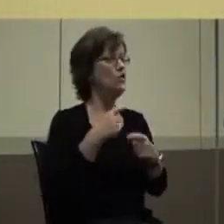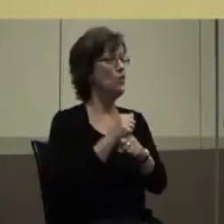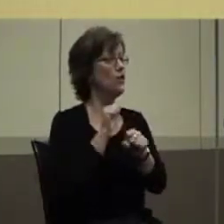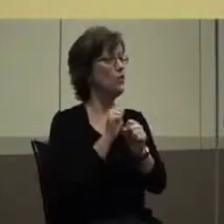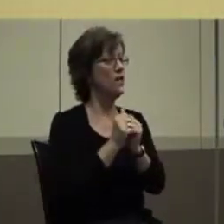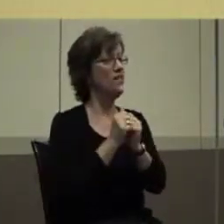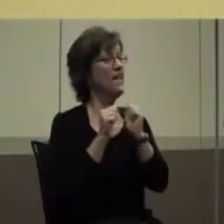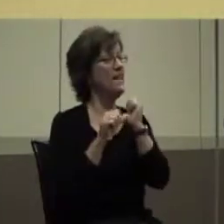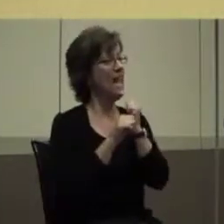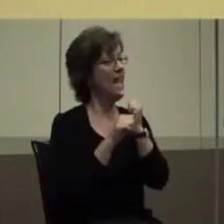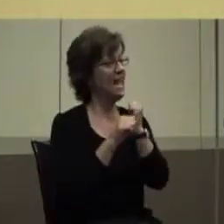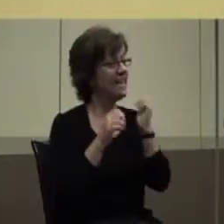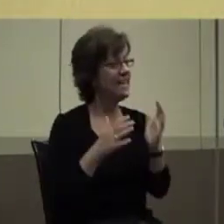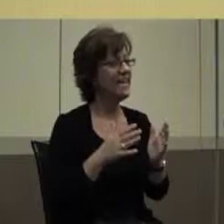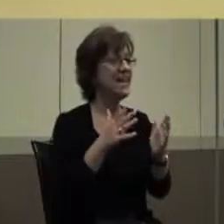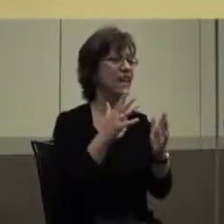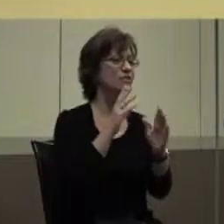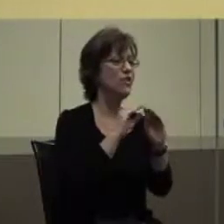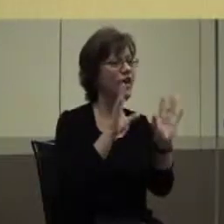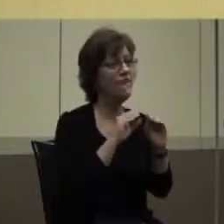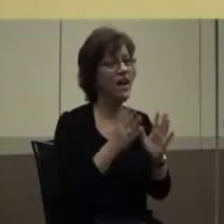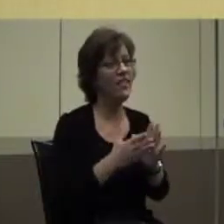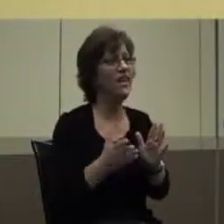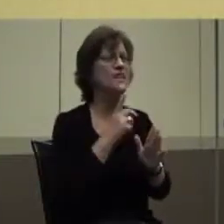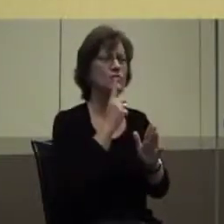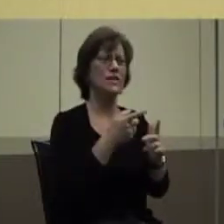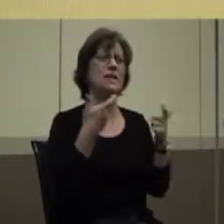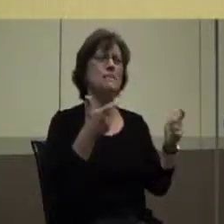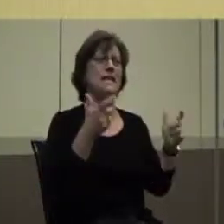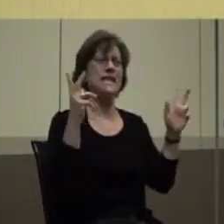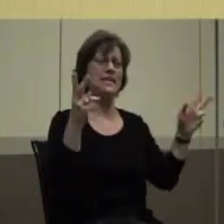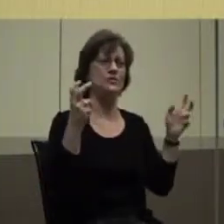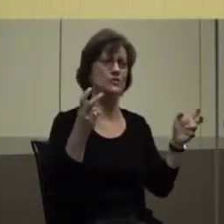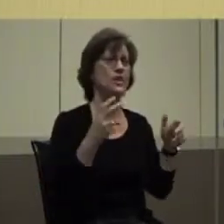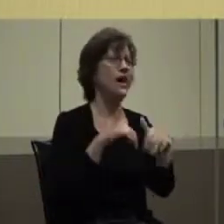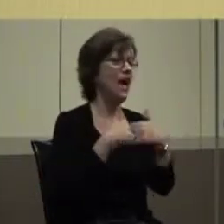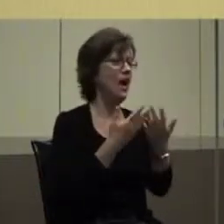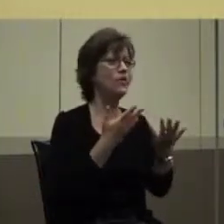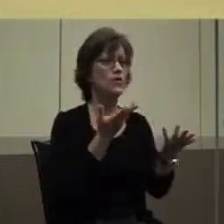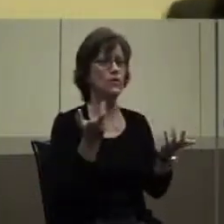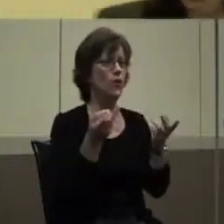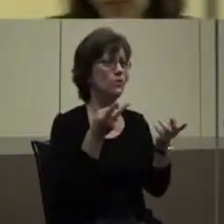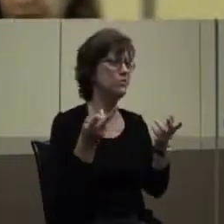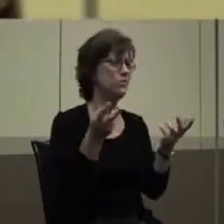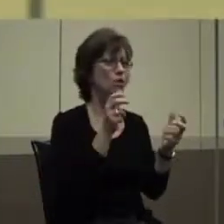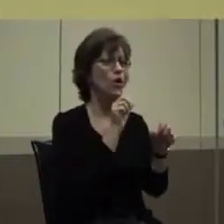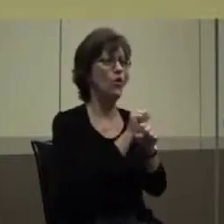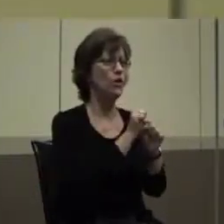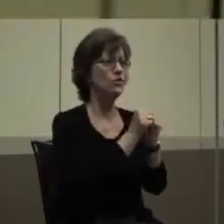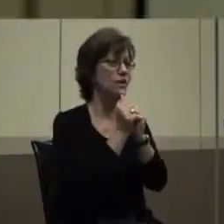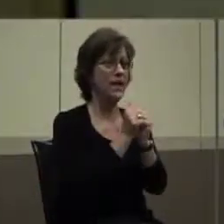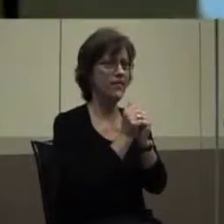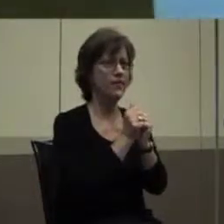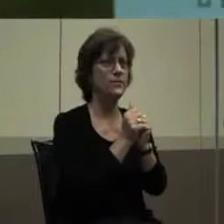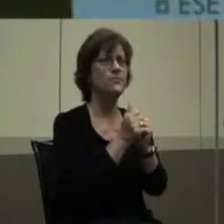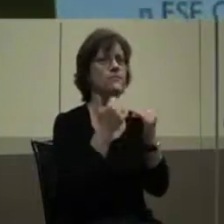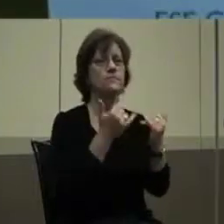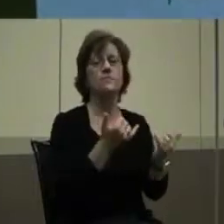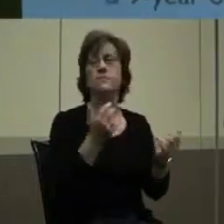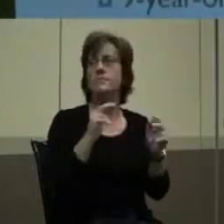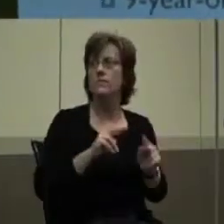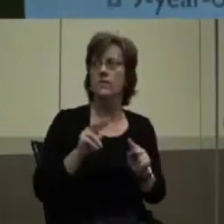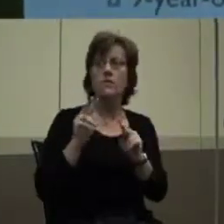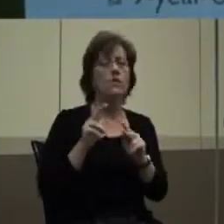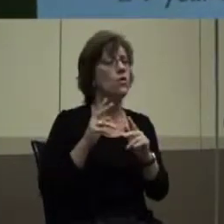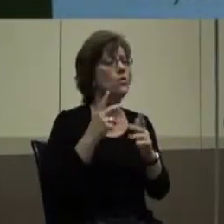and clarify things. So it's really a big issue, how do they work together. So we're going to look at a real